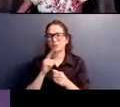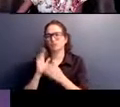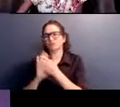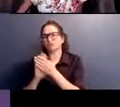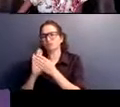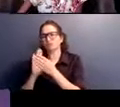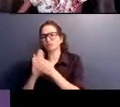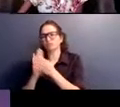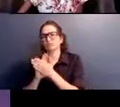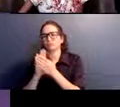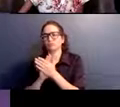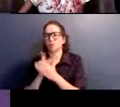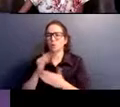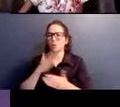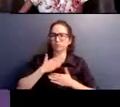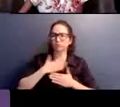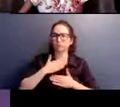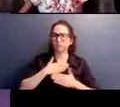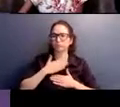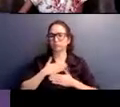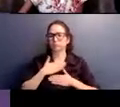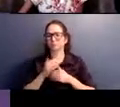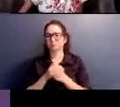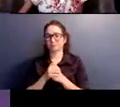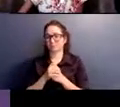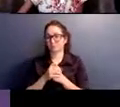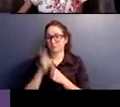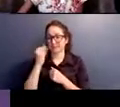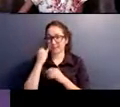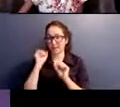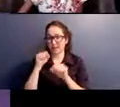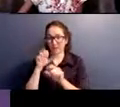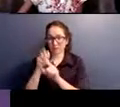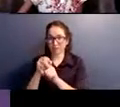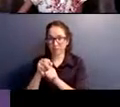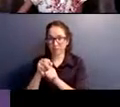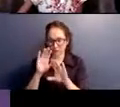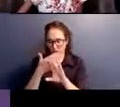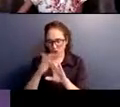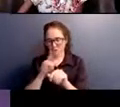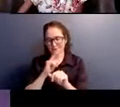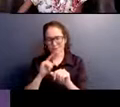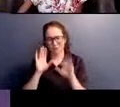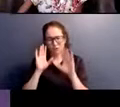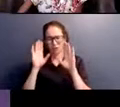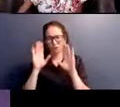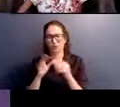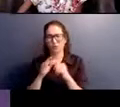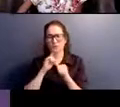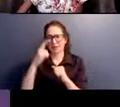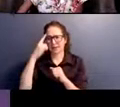rhythm, body percussion the rhythm, and see if they can hear from that. It's a great brain